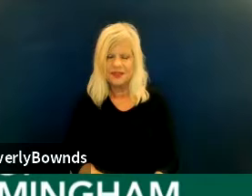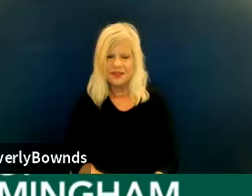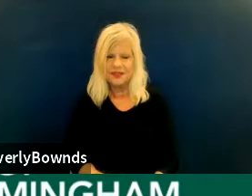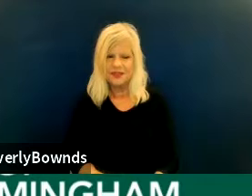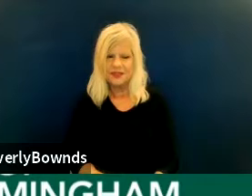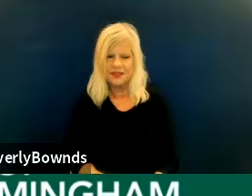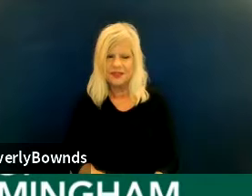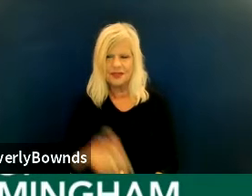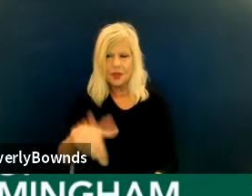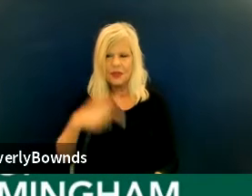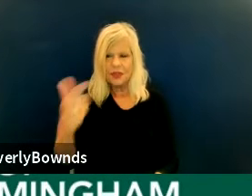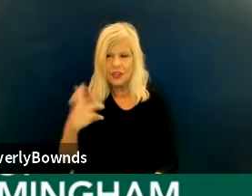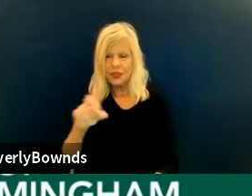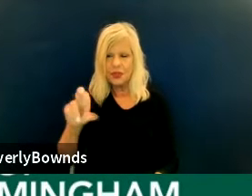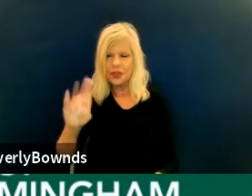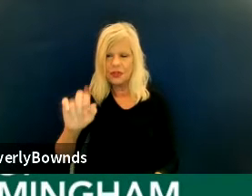Over to you, Dr. Basto.